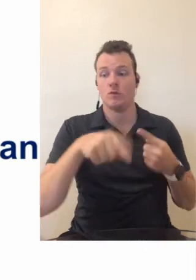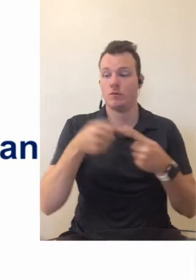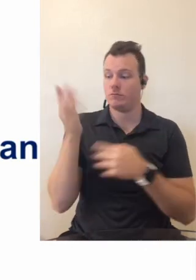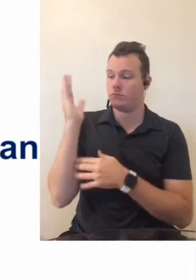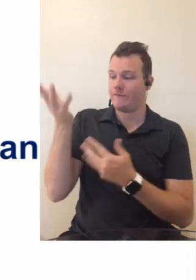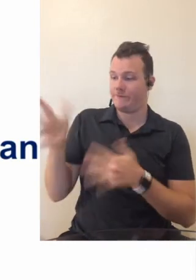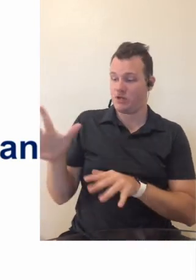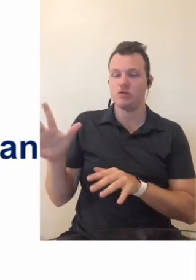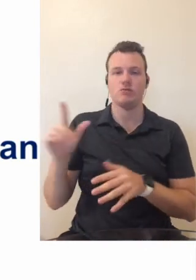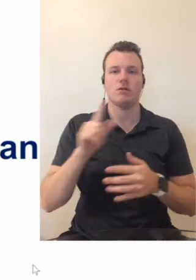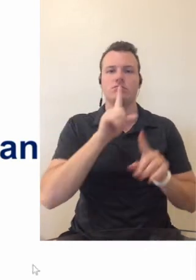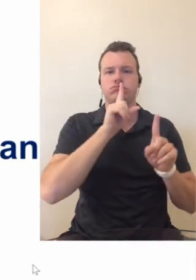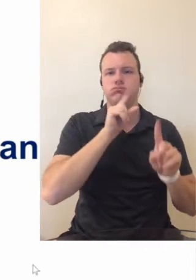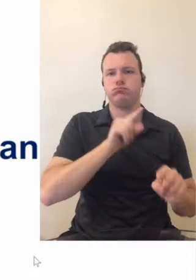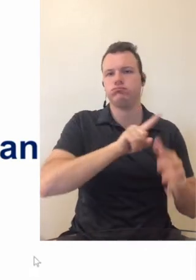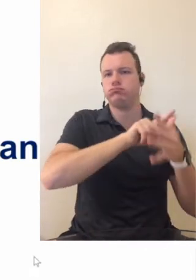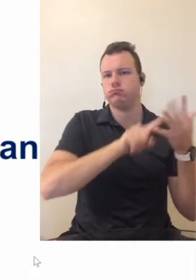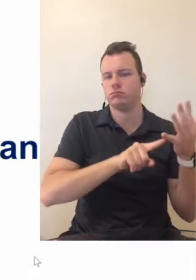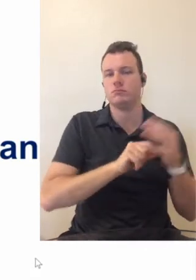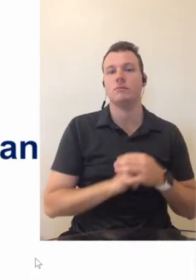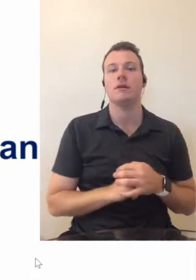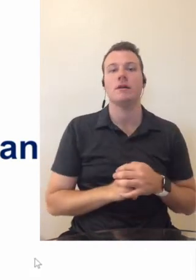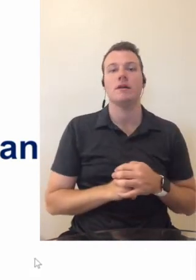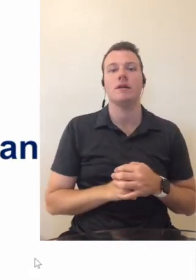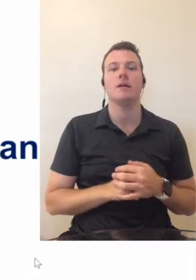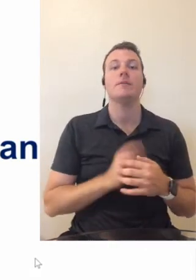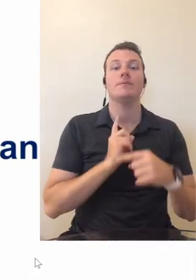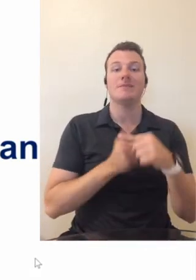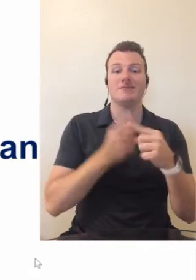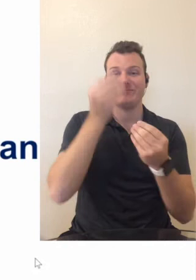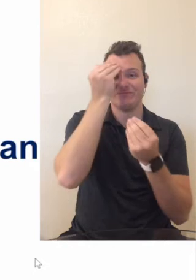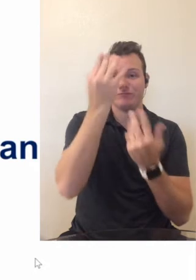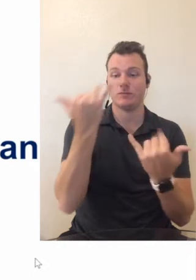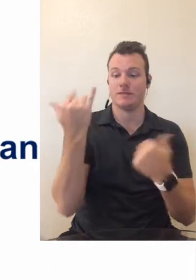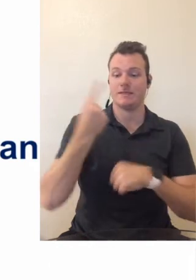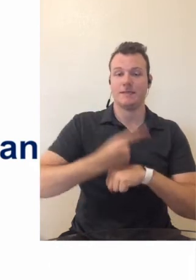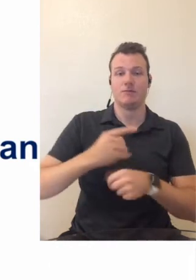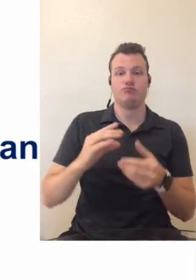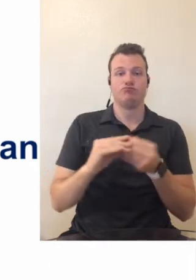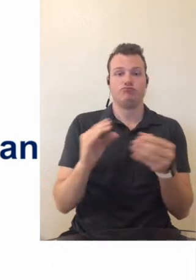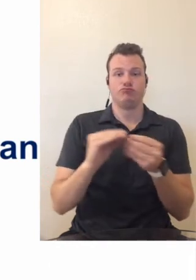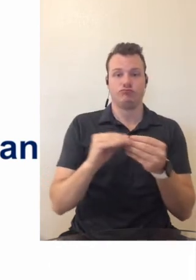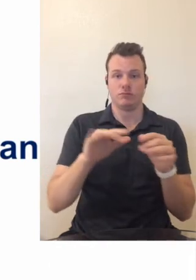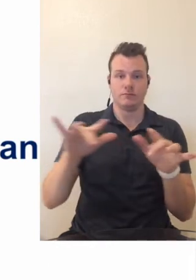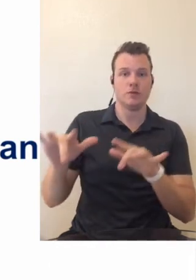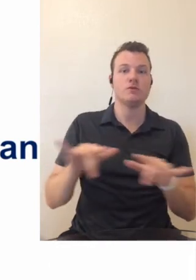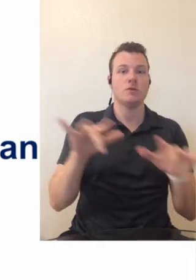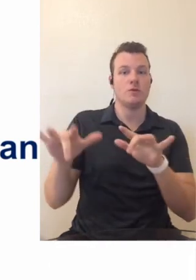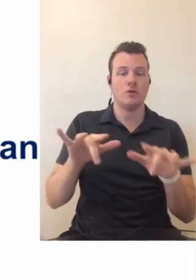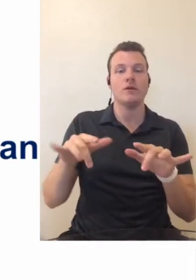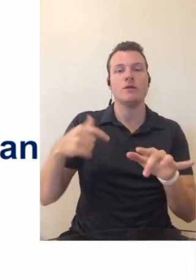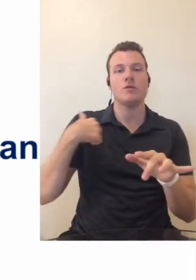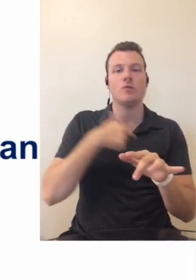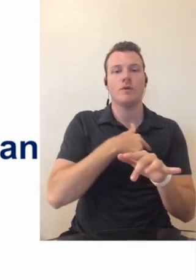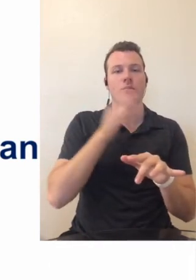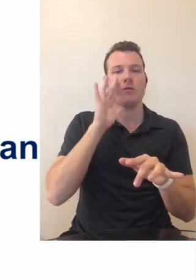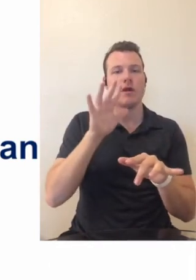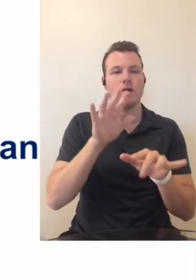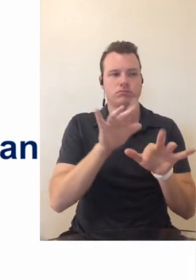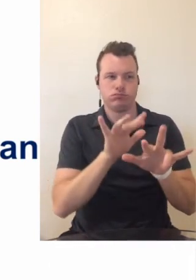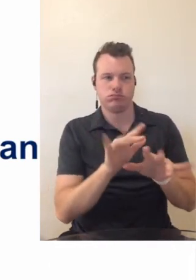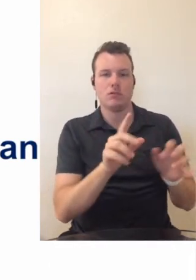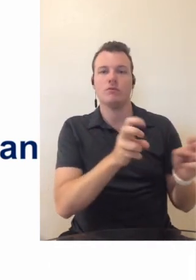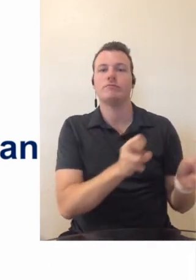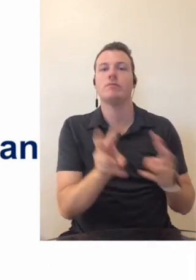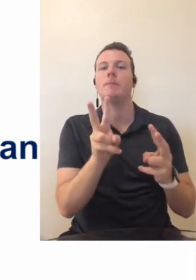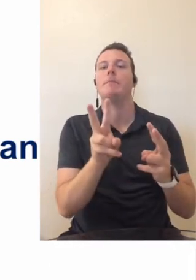the end of the presentation. And I want to make sure that everyone knows that today's presentation is being recorded, and